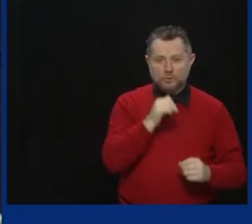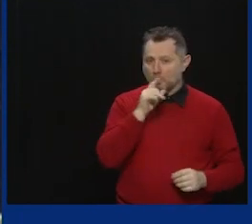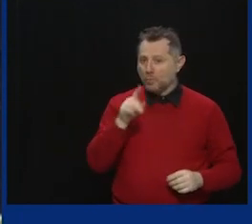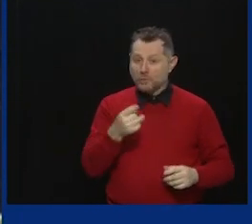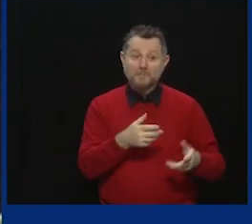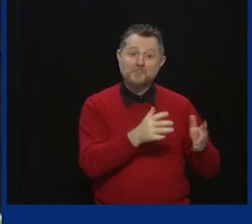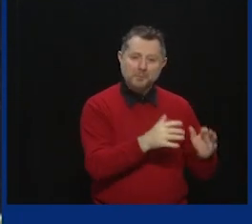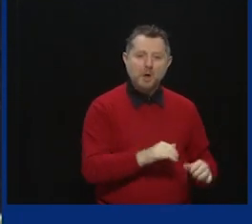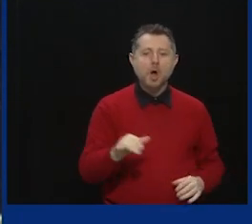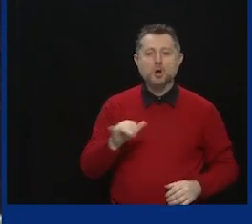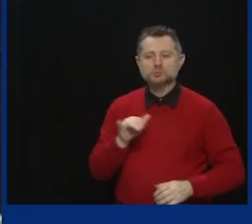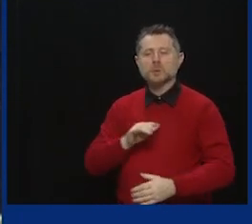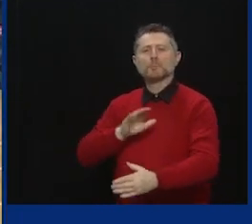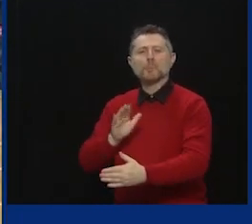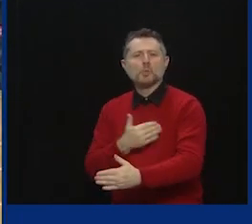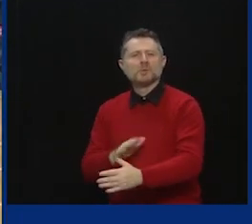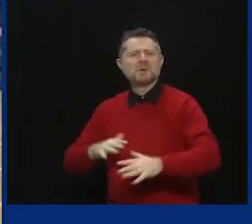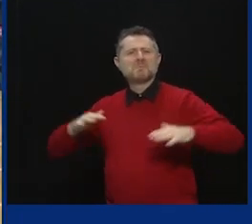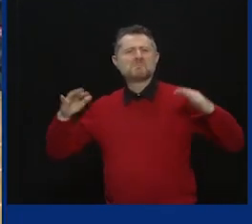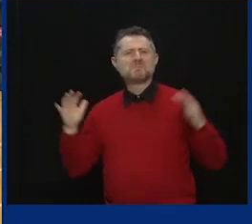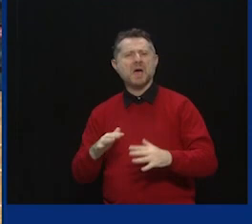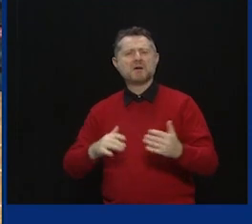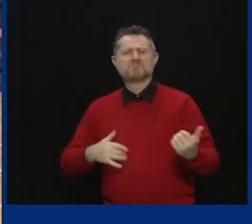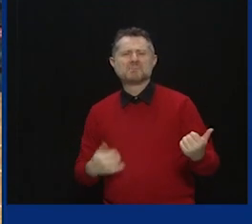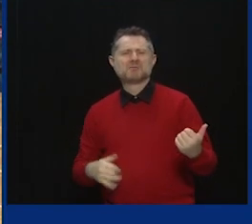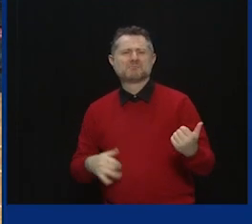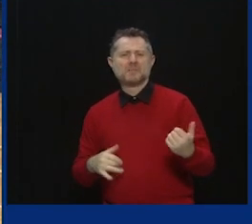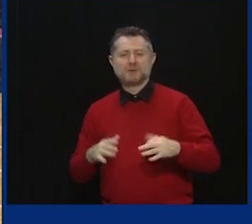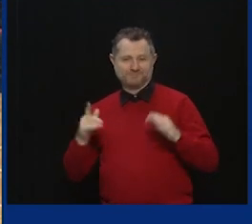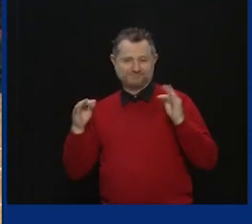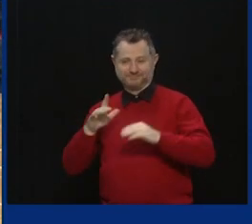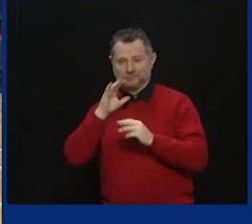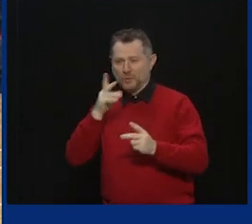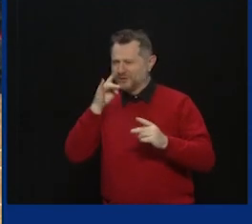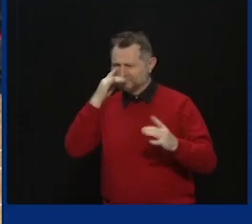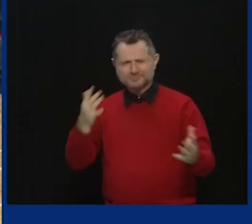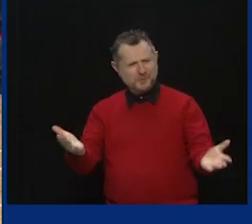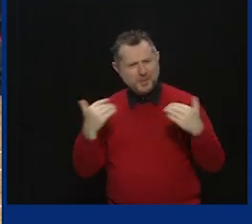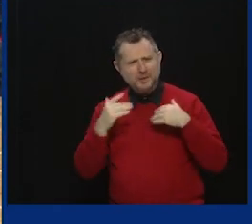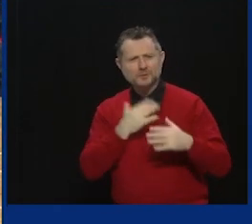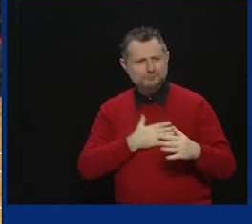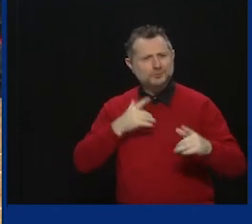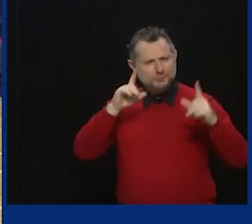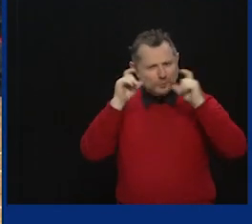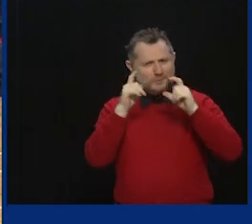So thank you to the Strokes. Kids, why don't you come on up? We'll get a picture, and then we'll start hooping.